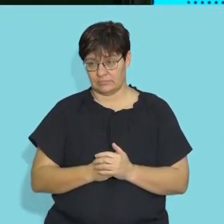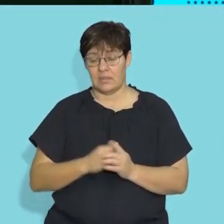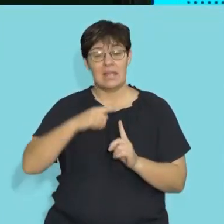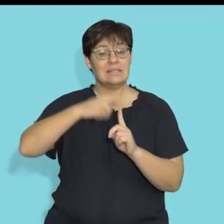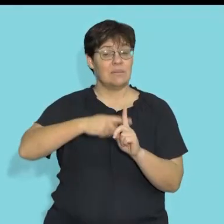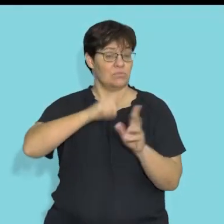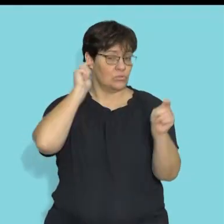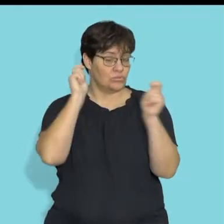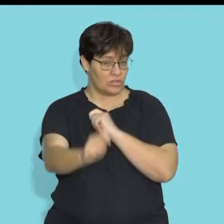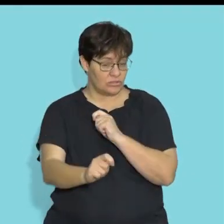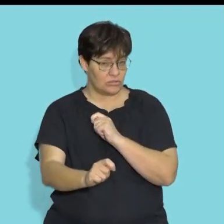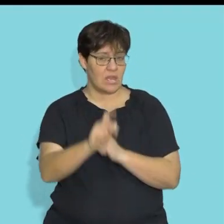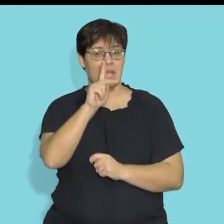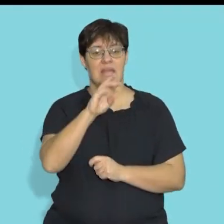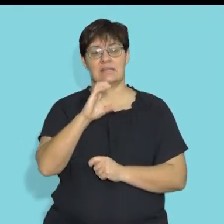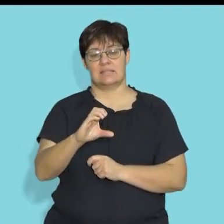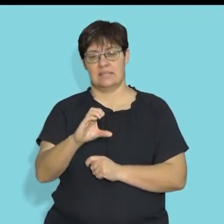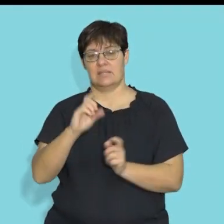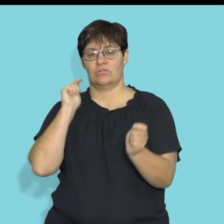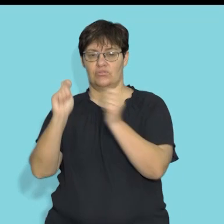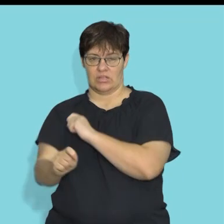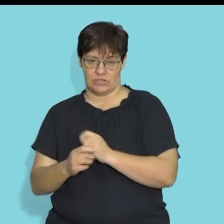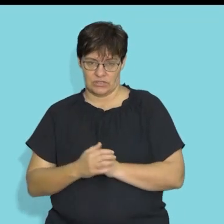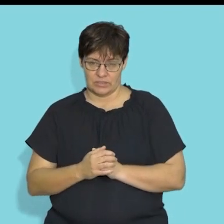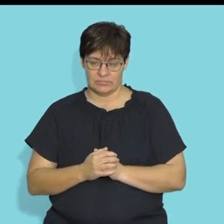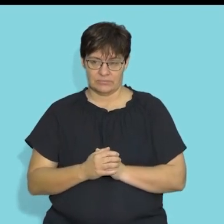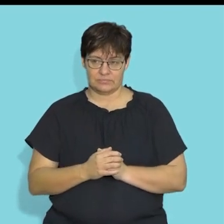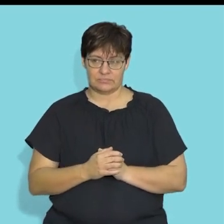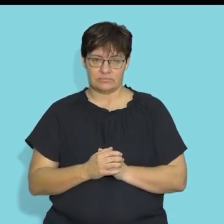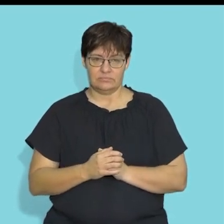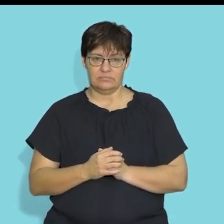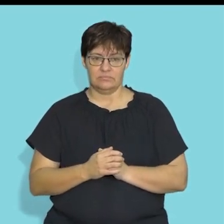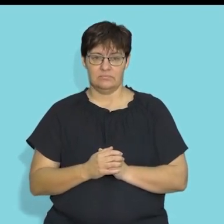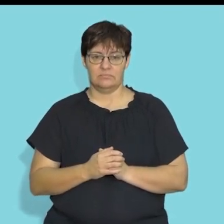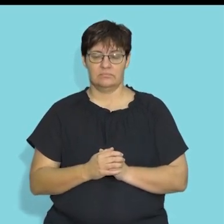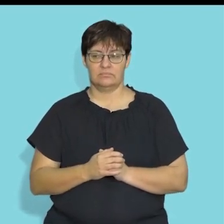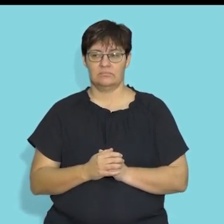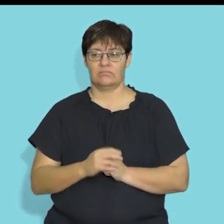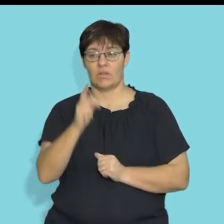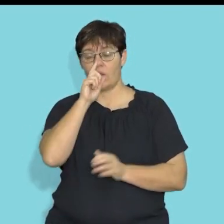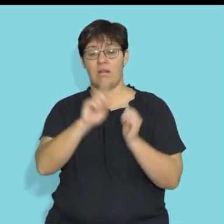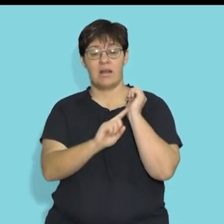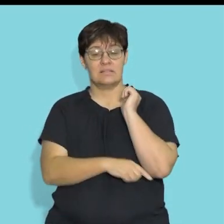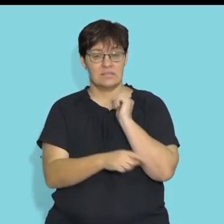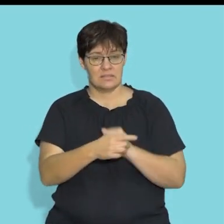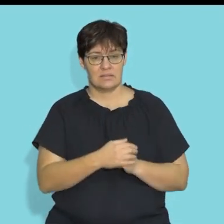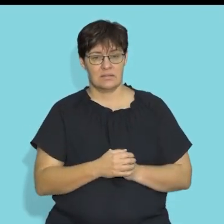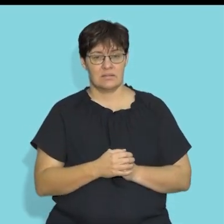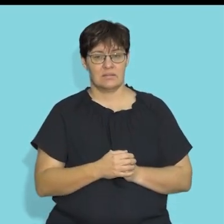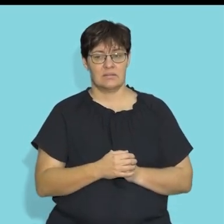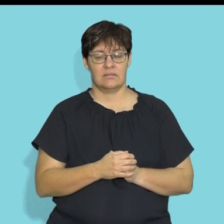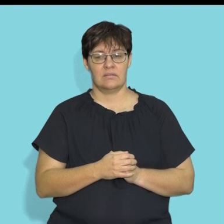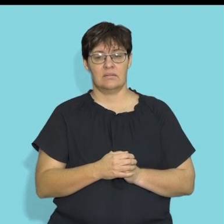temperature changes, our Kc value will change. If we look at the last one, we have